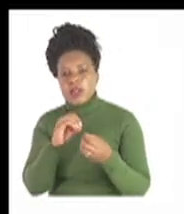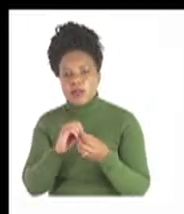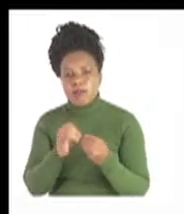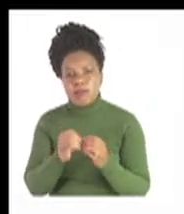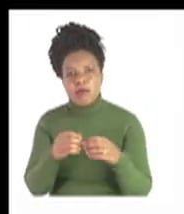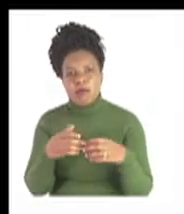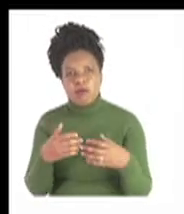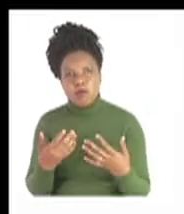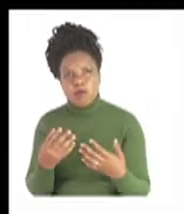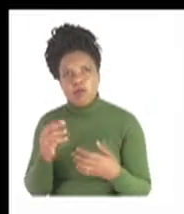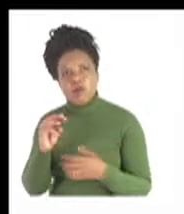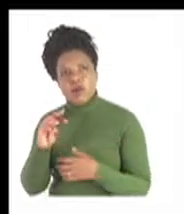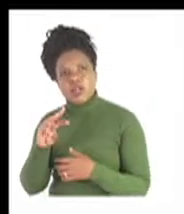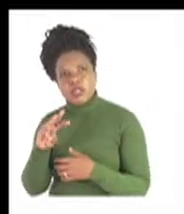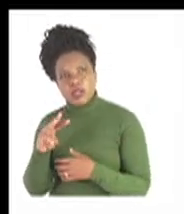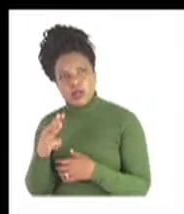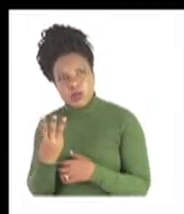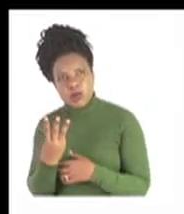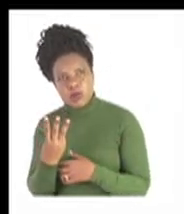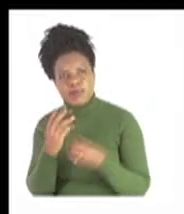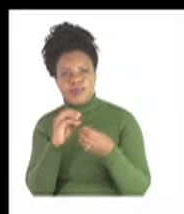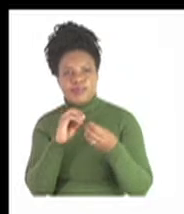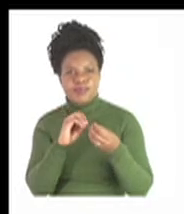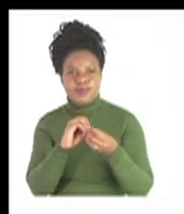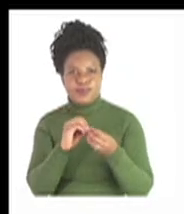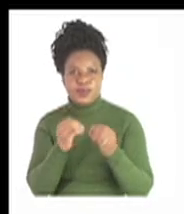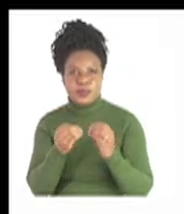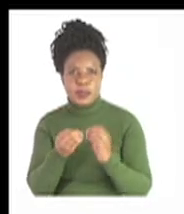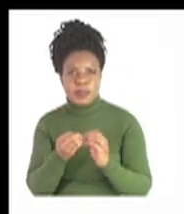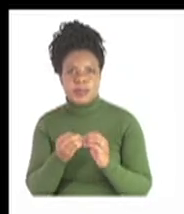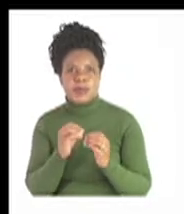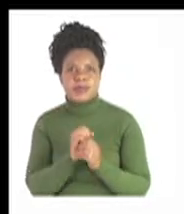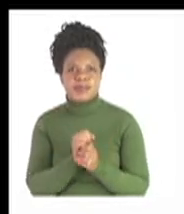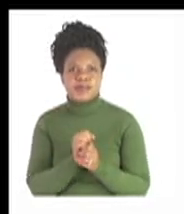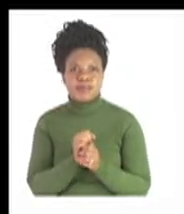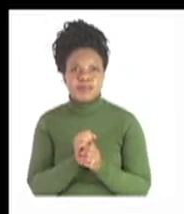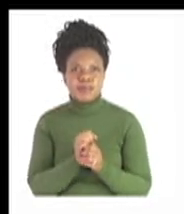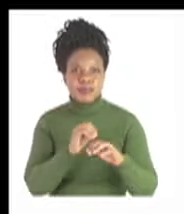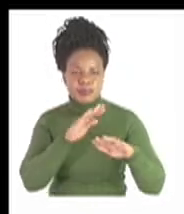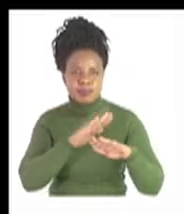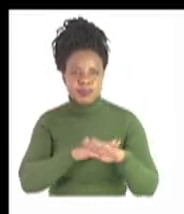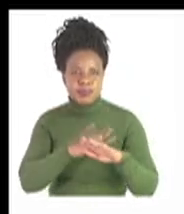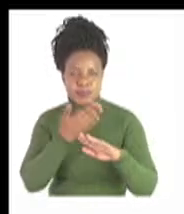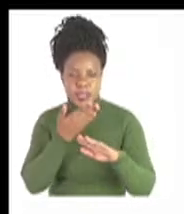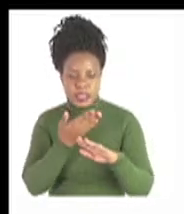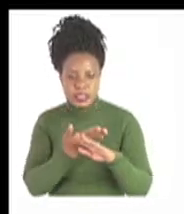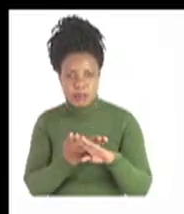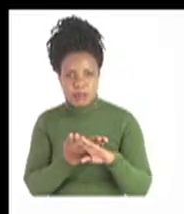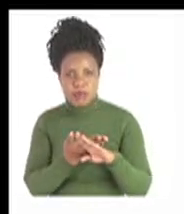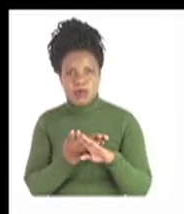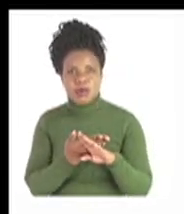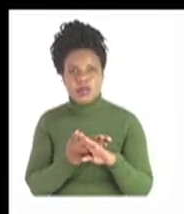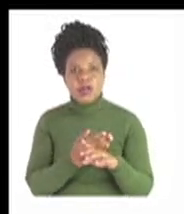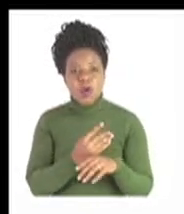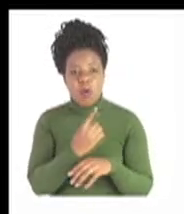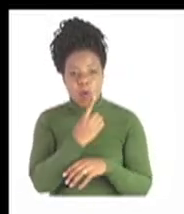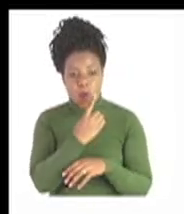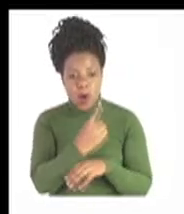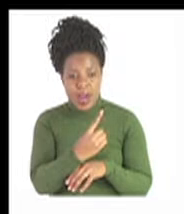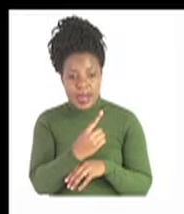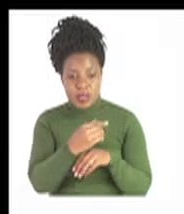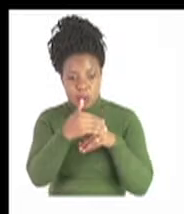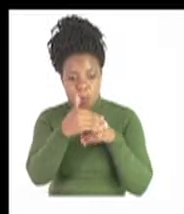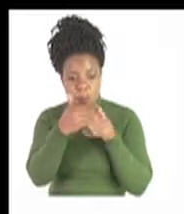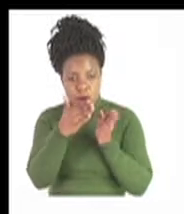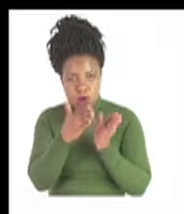one there, which is a square, which is just 1, so that is the same as